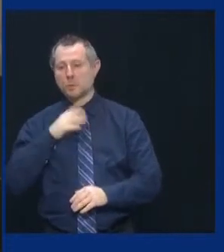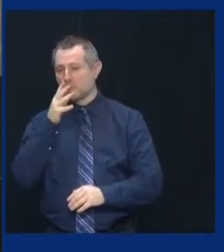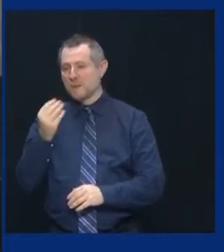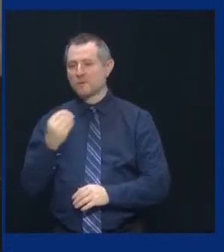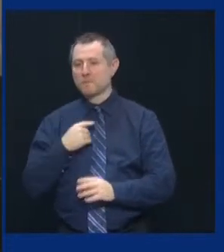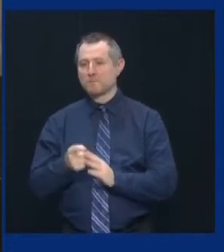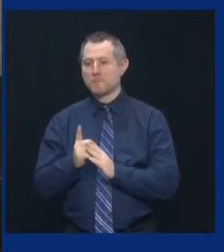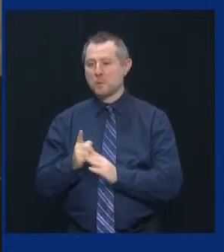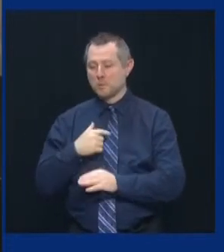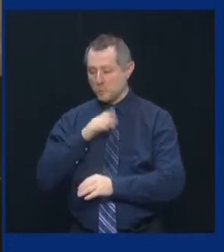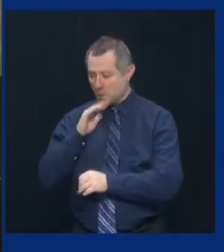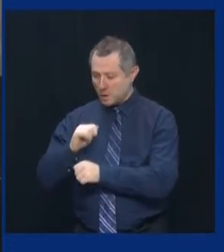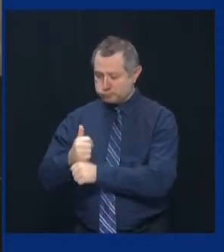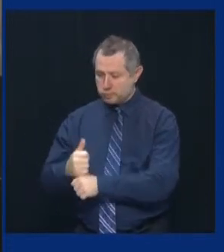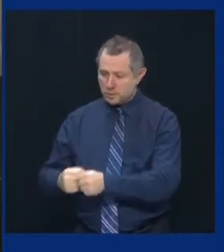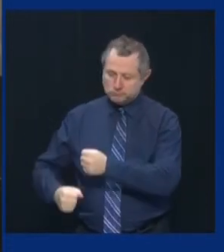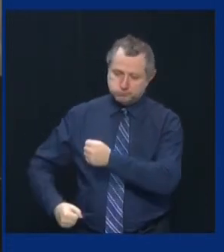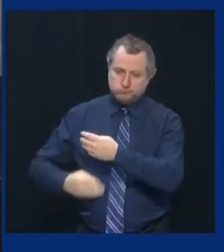roster.